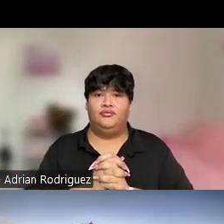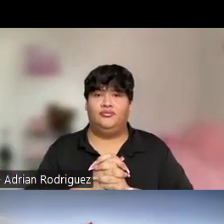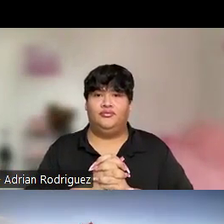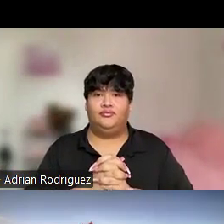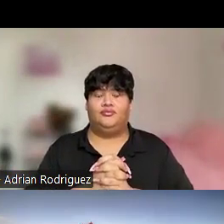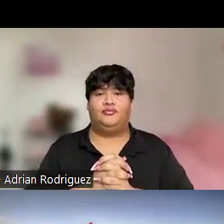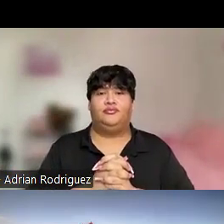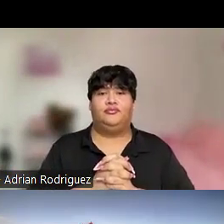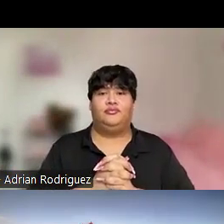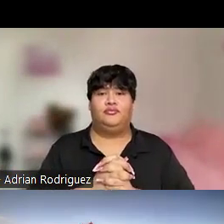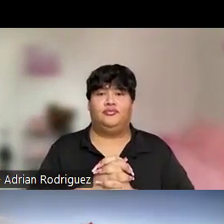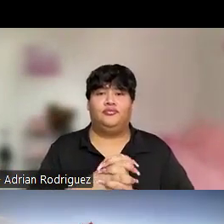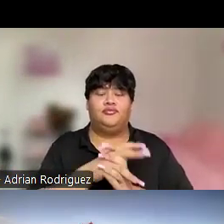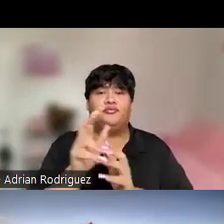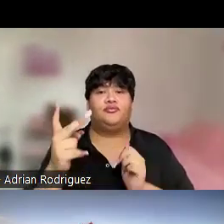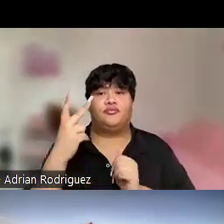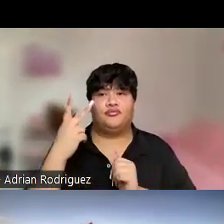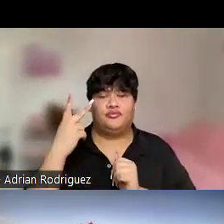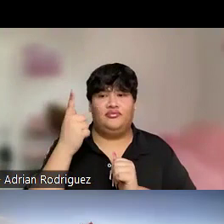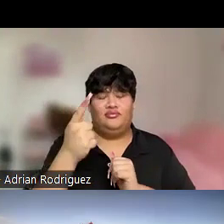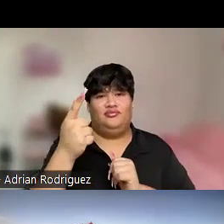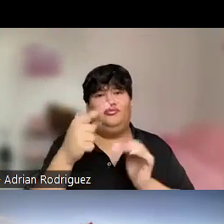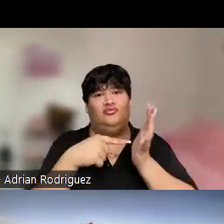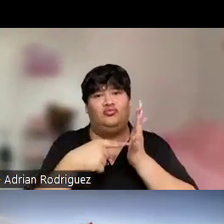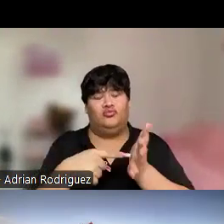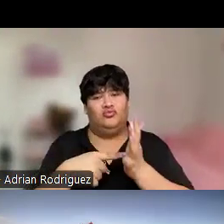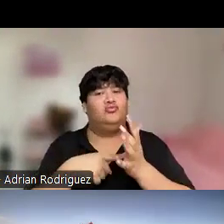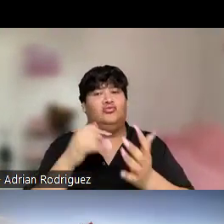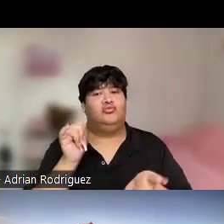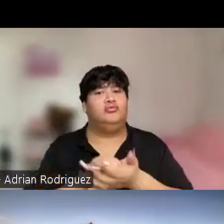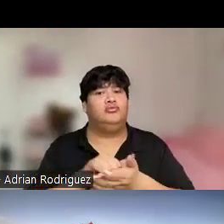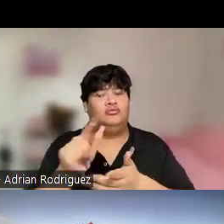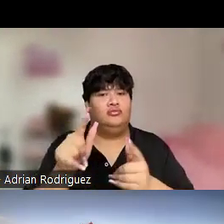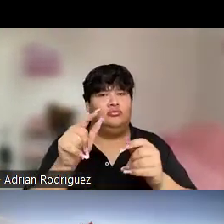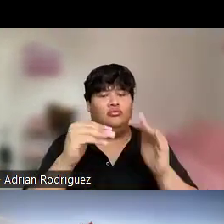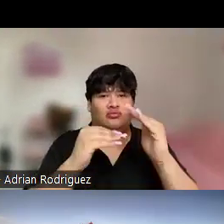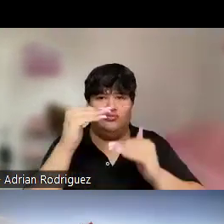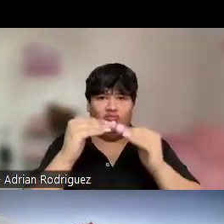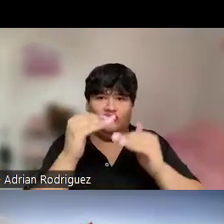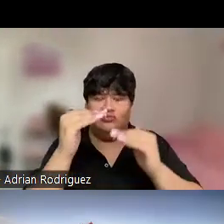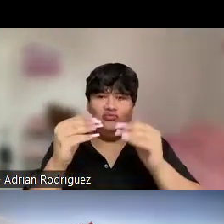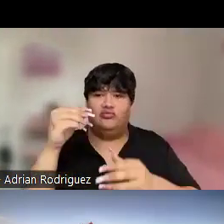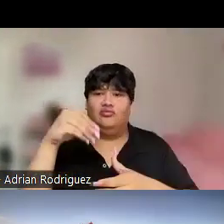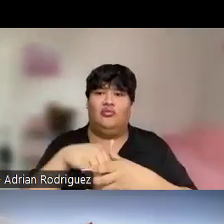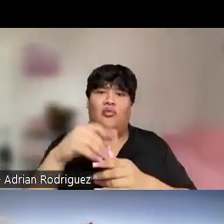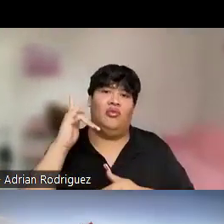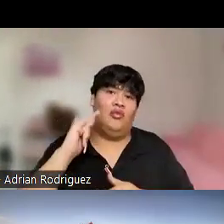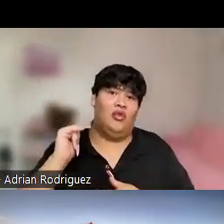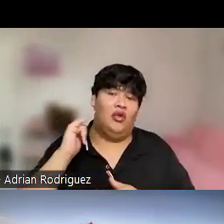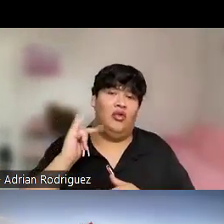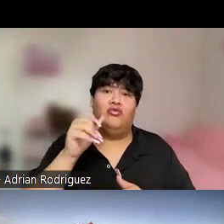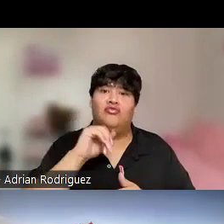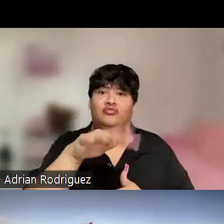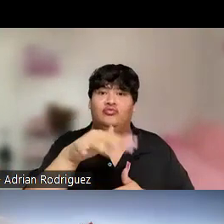This slide is largely the same information, but presented a little bit differently. This is the projected percent increase in Californians age 55